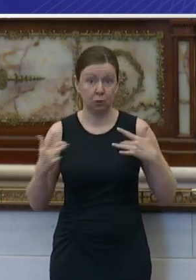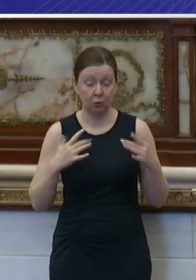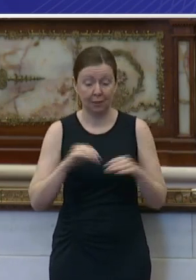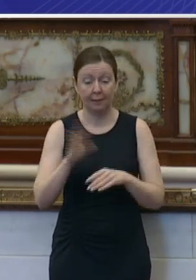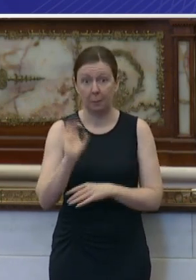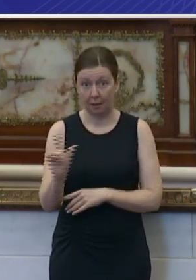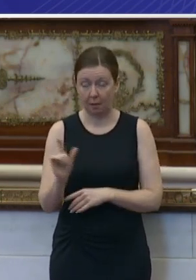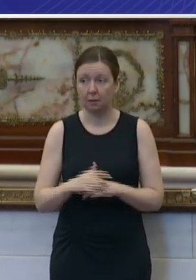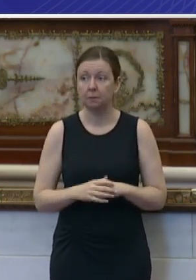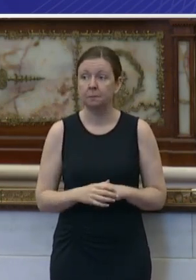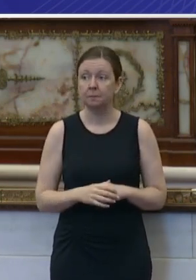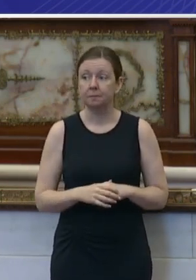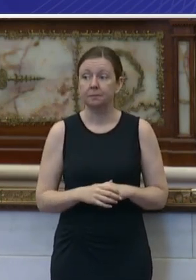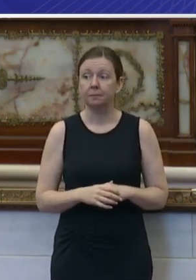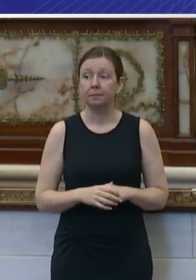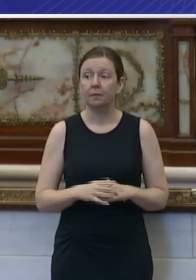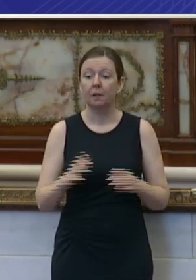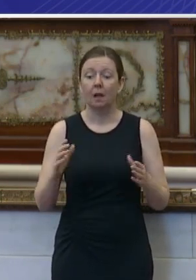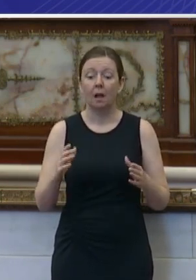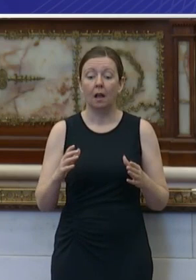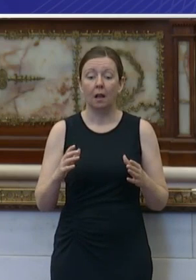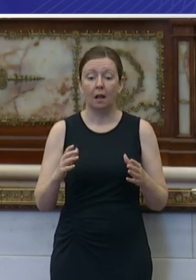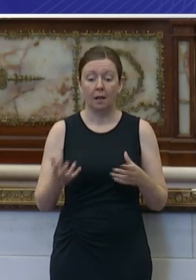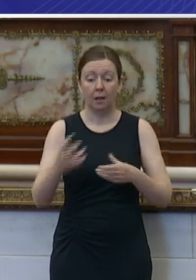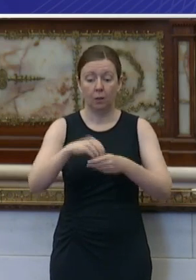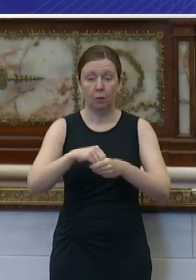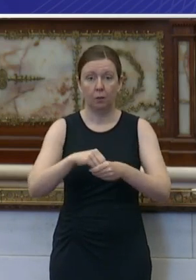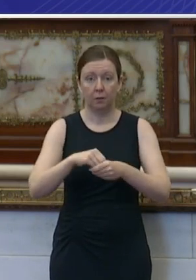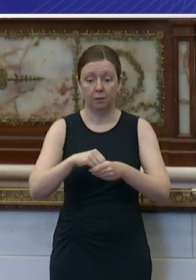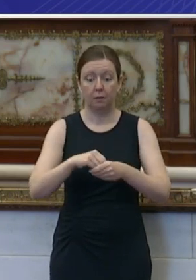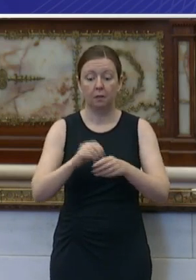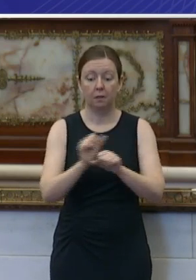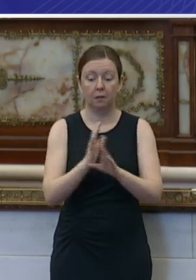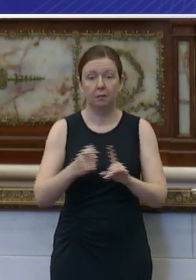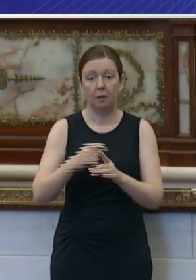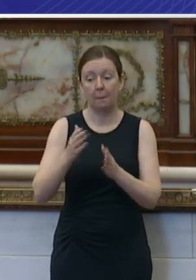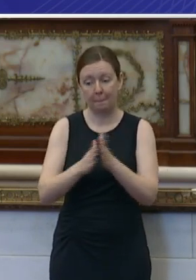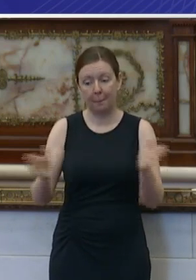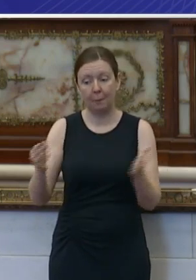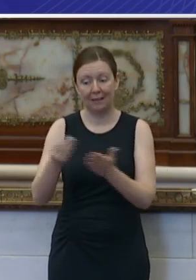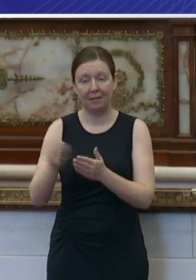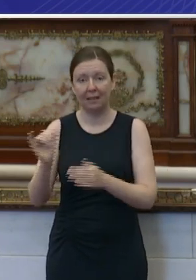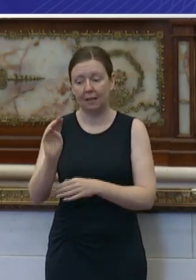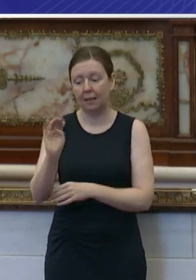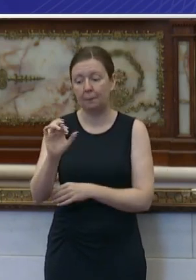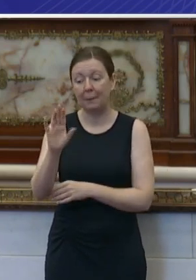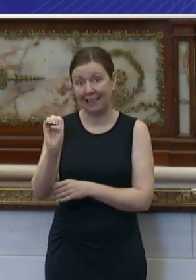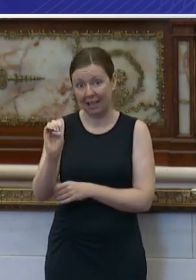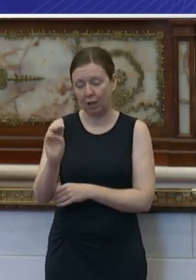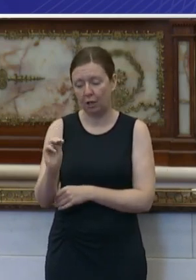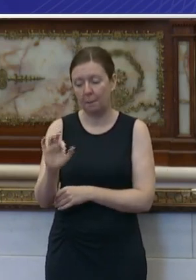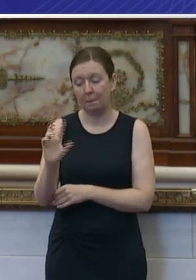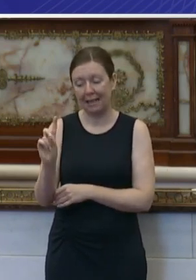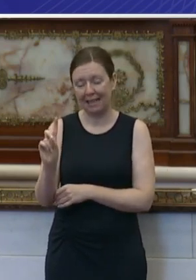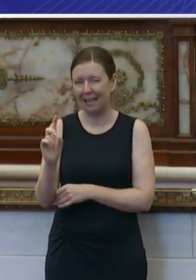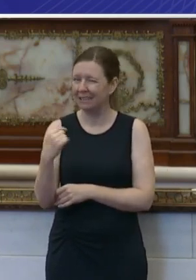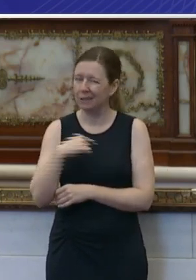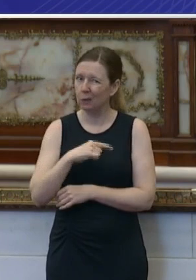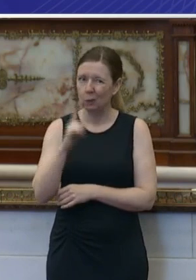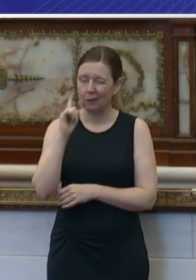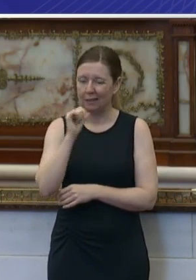bill is that it can include health employees paid through public funding such as Medicare or Medicaid. We believe it is unlikely